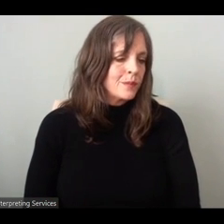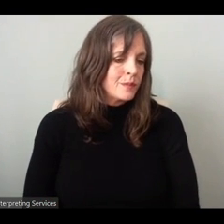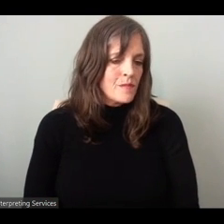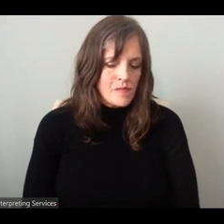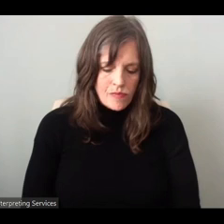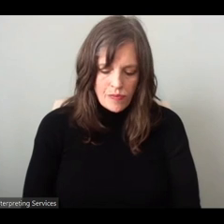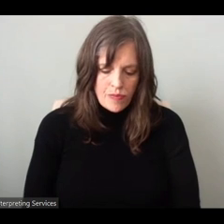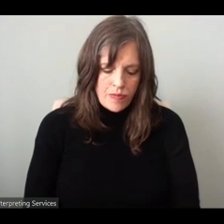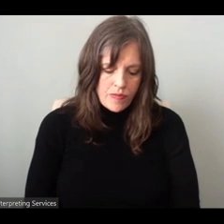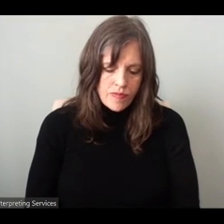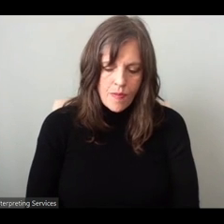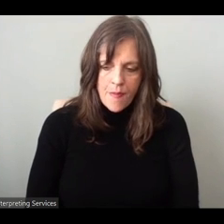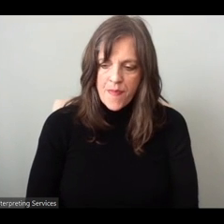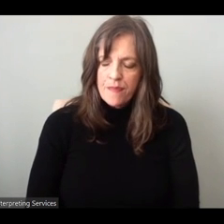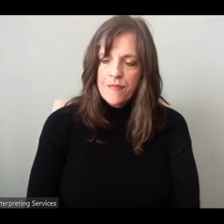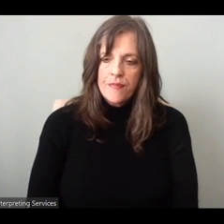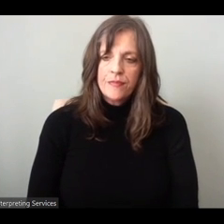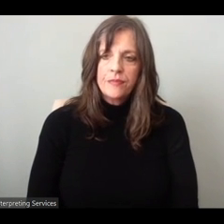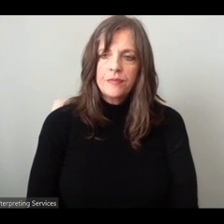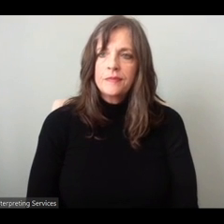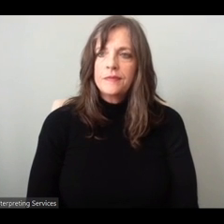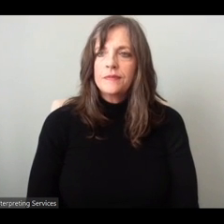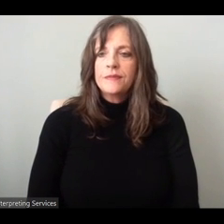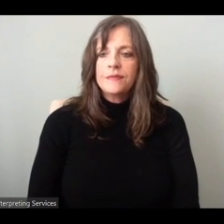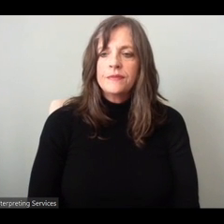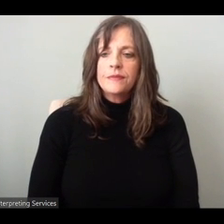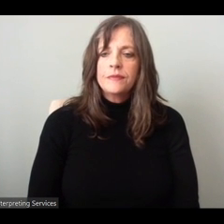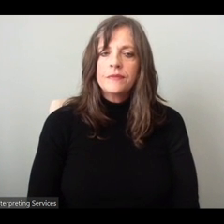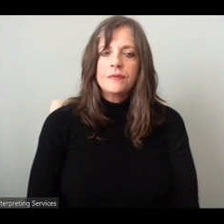that. And also just, you know, as an